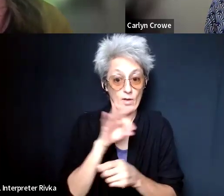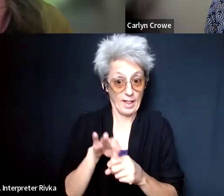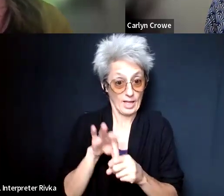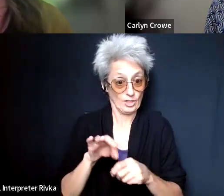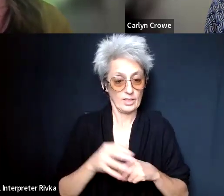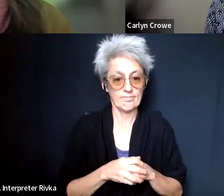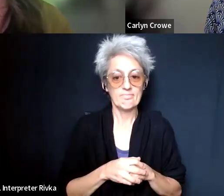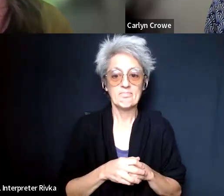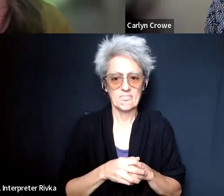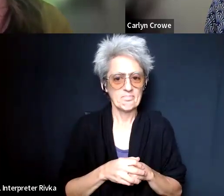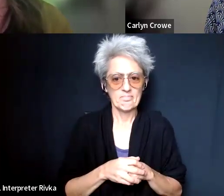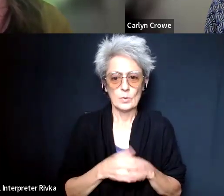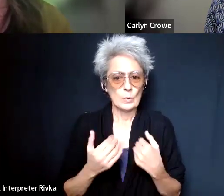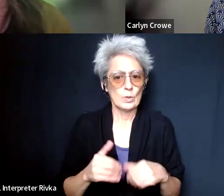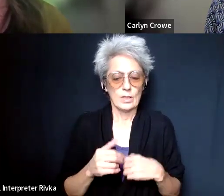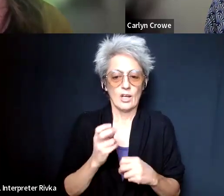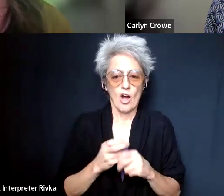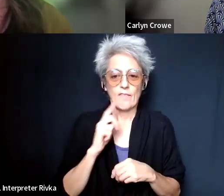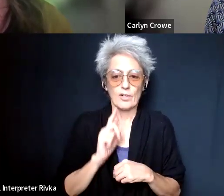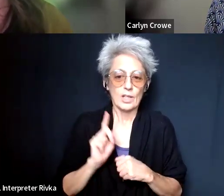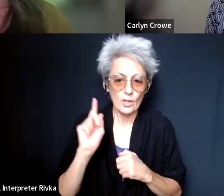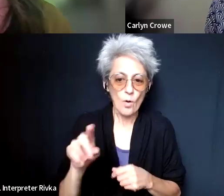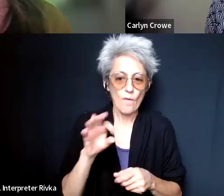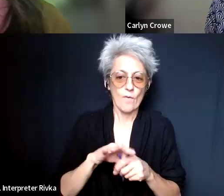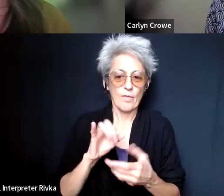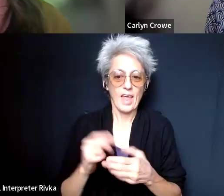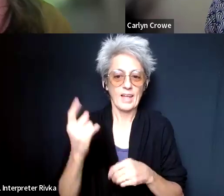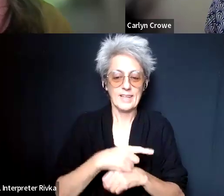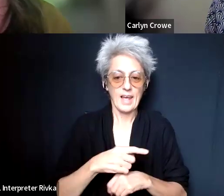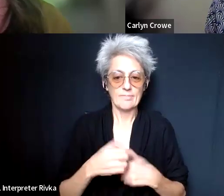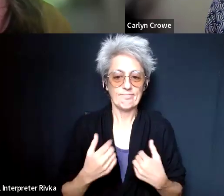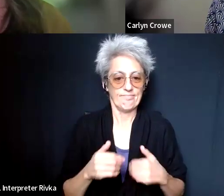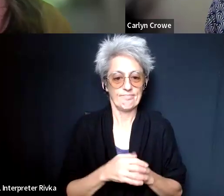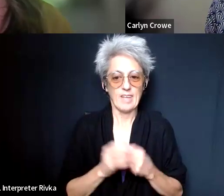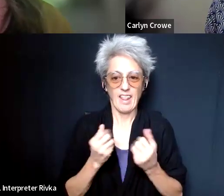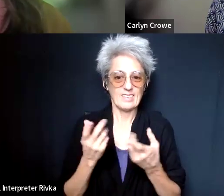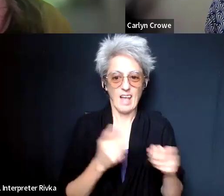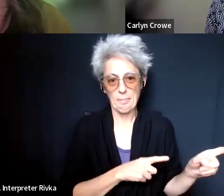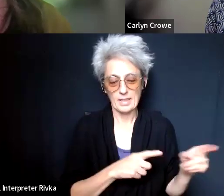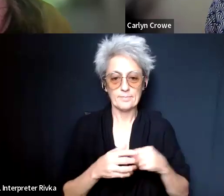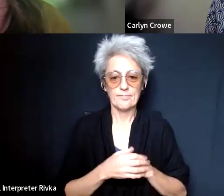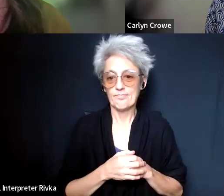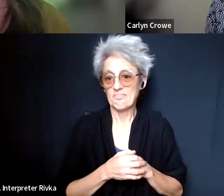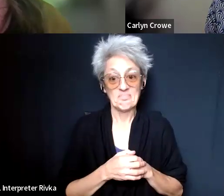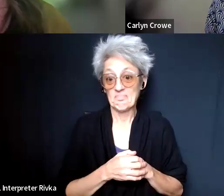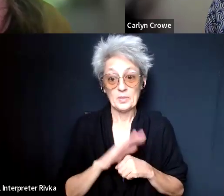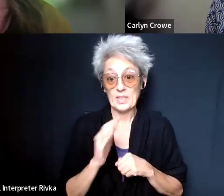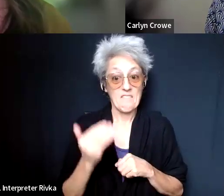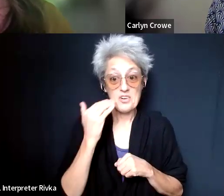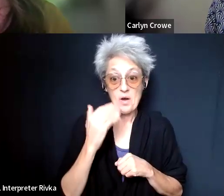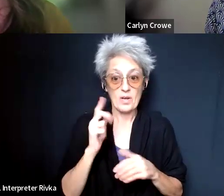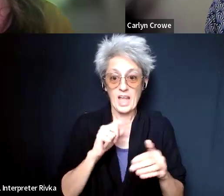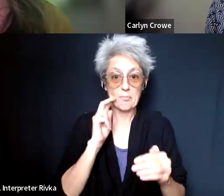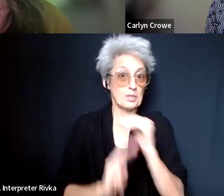really hard for her to get out and vote on that day with all that was going on. So you just never know what's going to happen on election